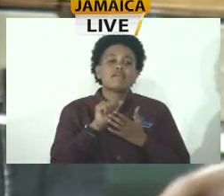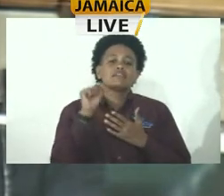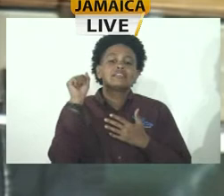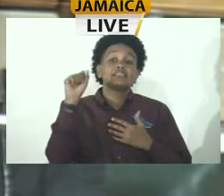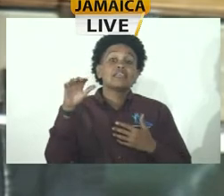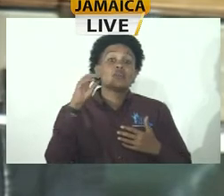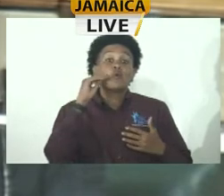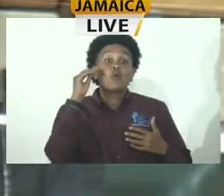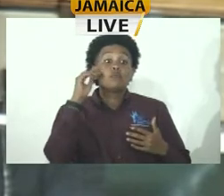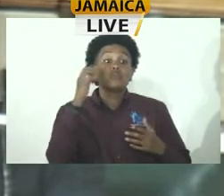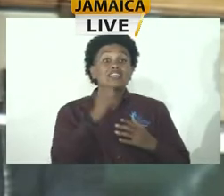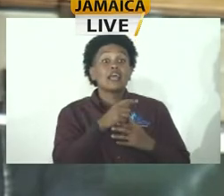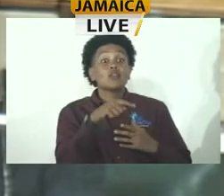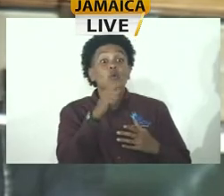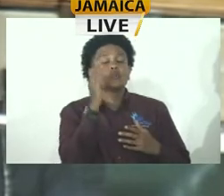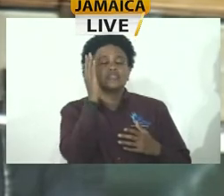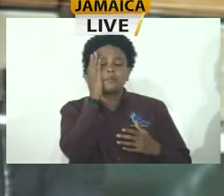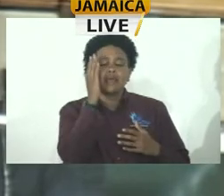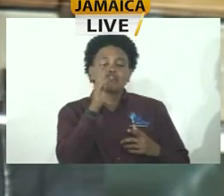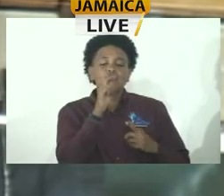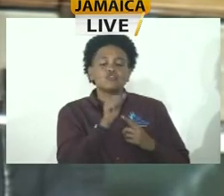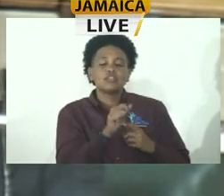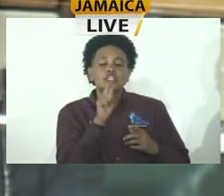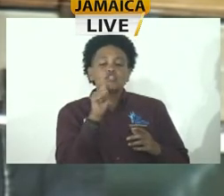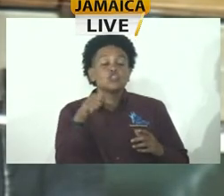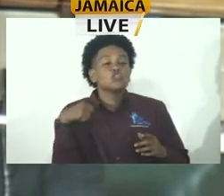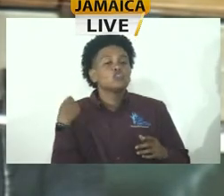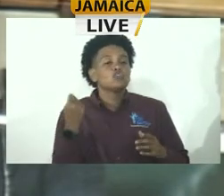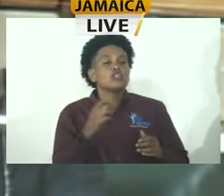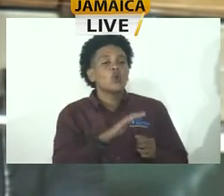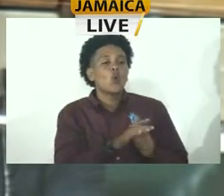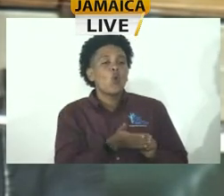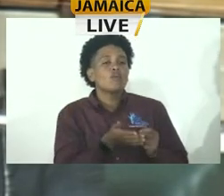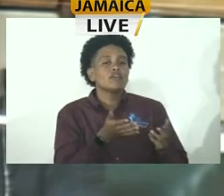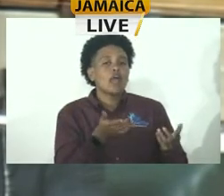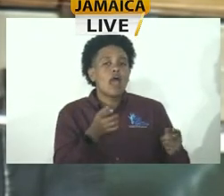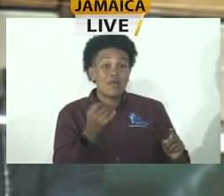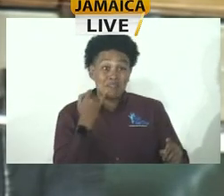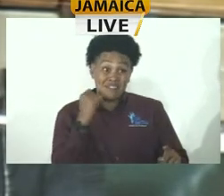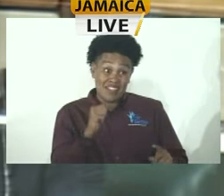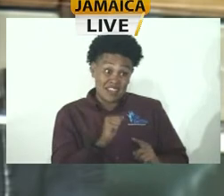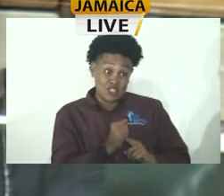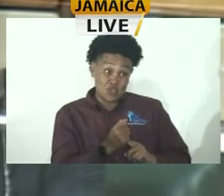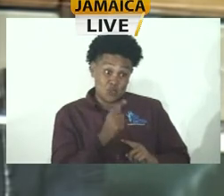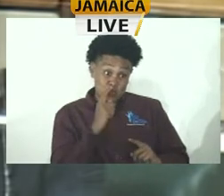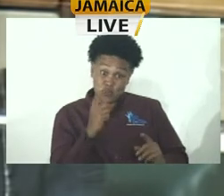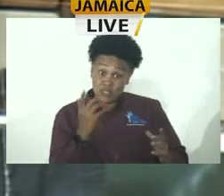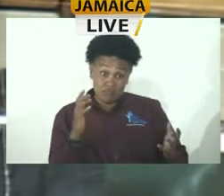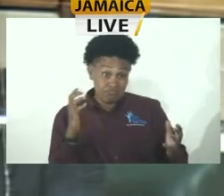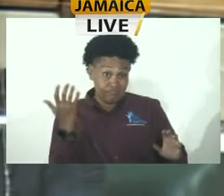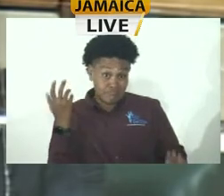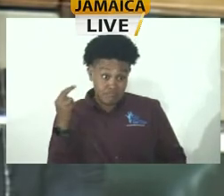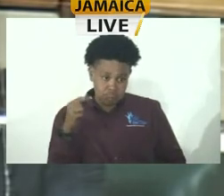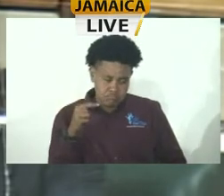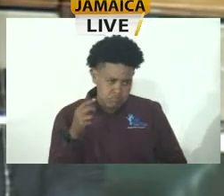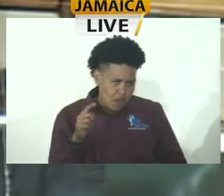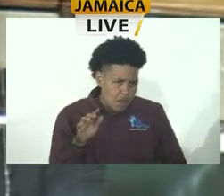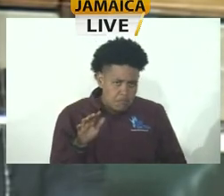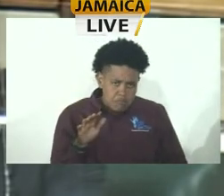in order to get those beds to treat the covid patients if that situation had gotten out of hand